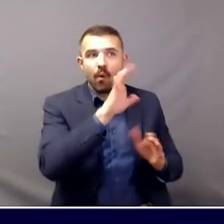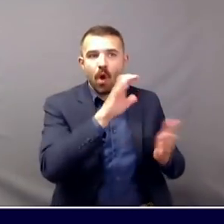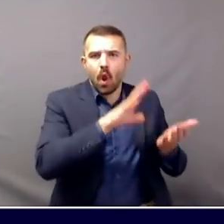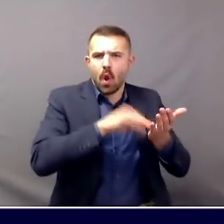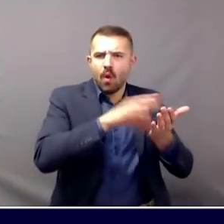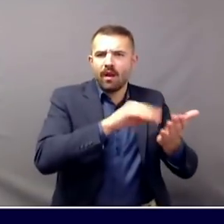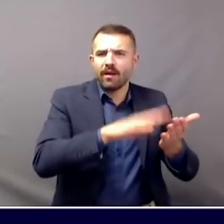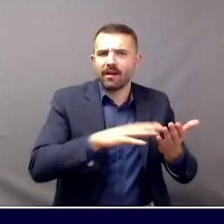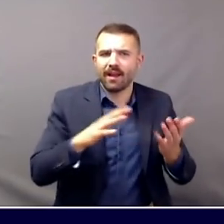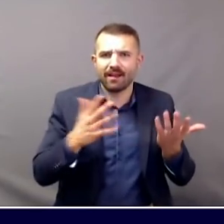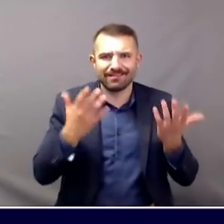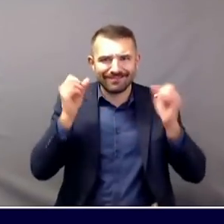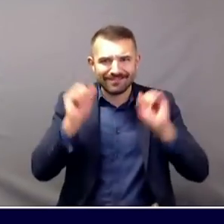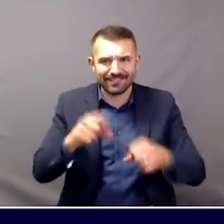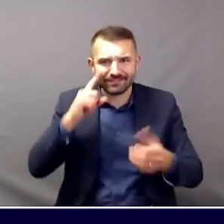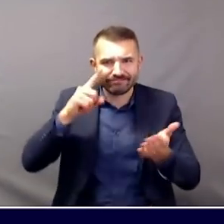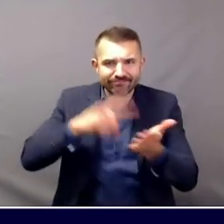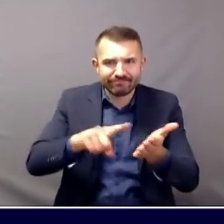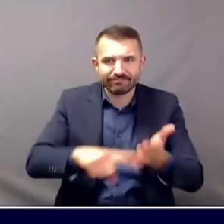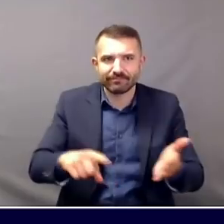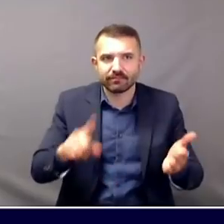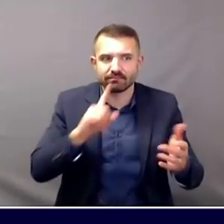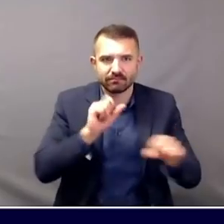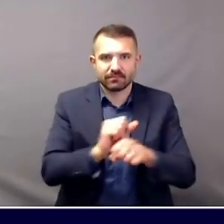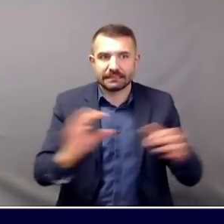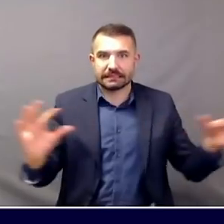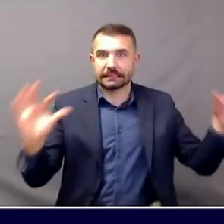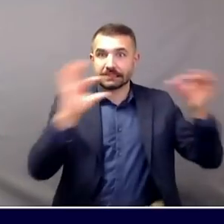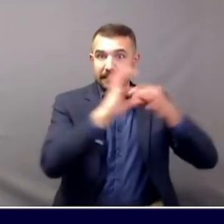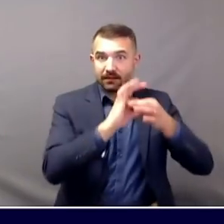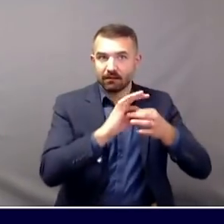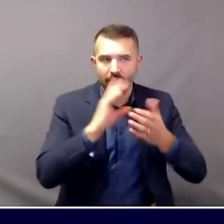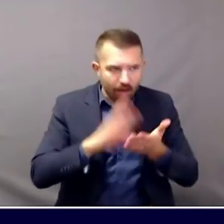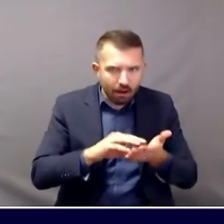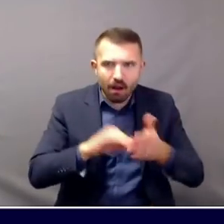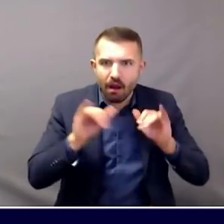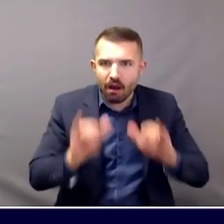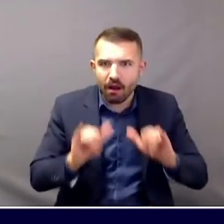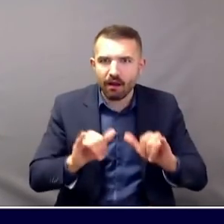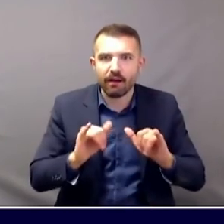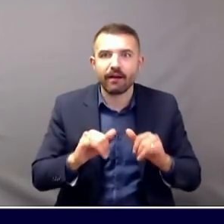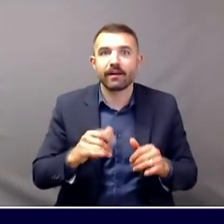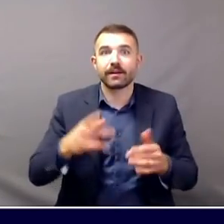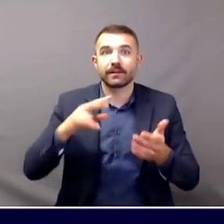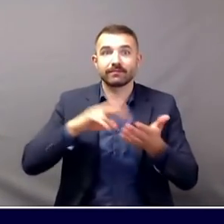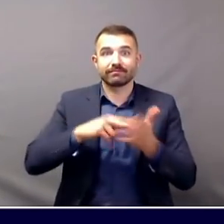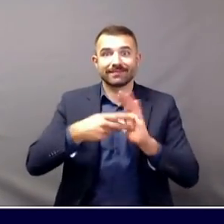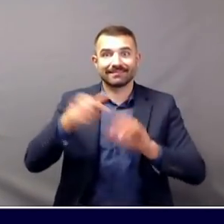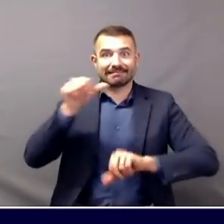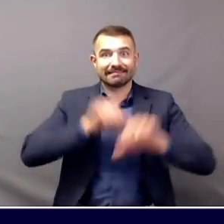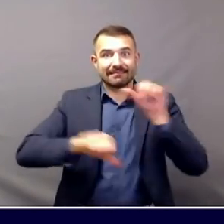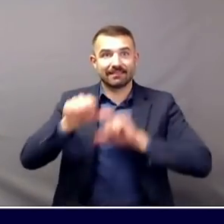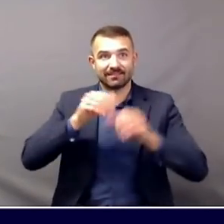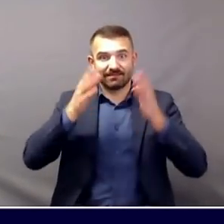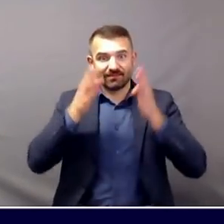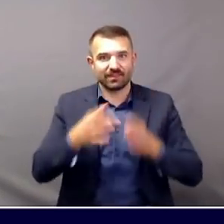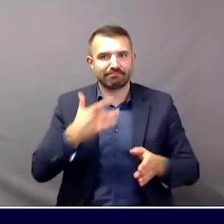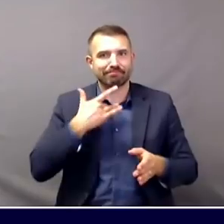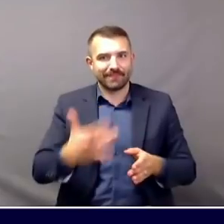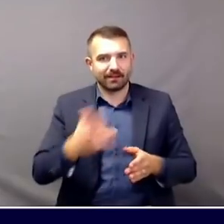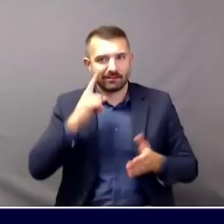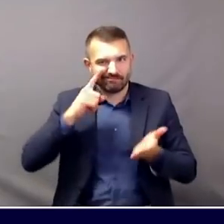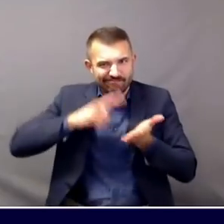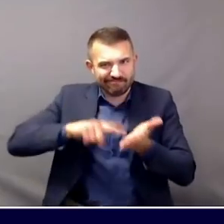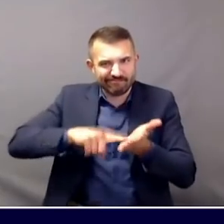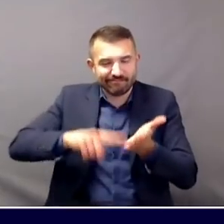is fundamentally a scientific enterprise. And what scientists do is publish their scientific findings. That's what